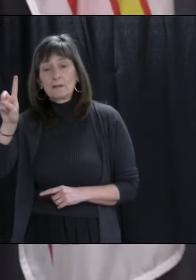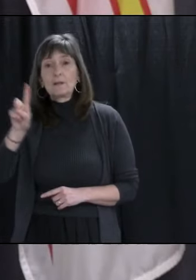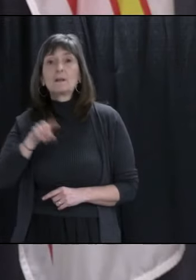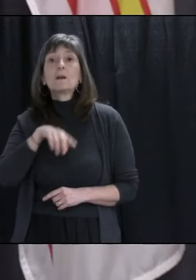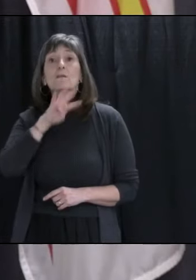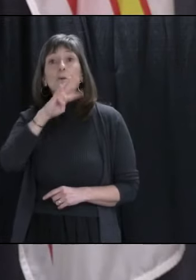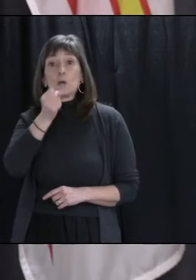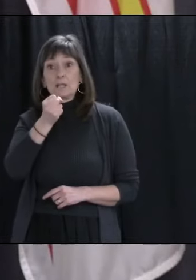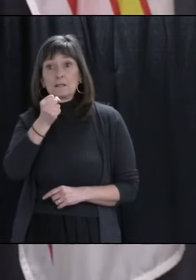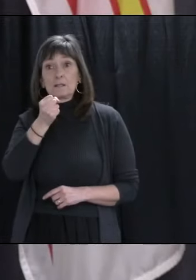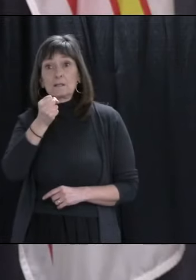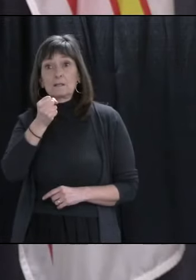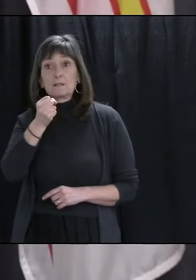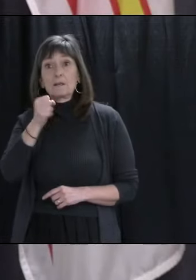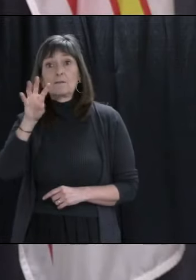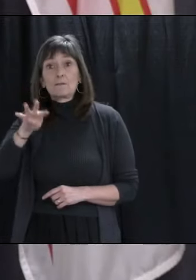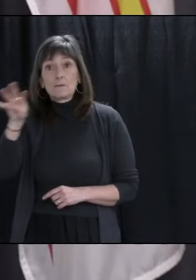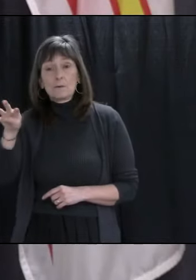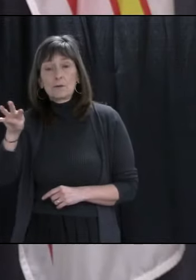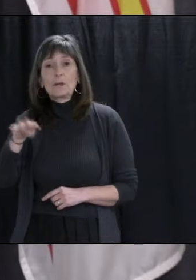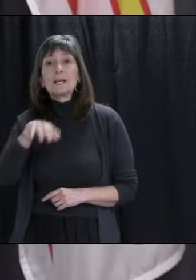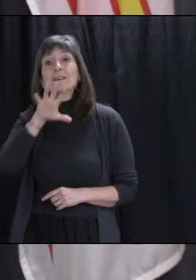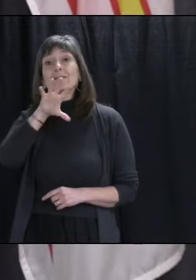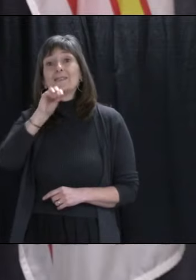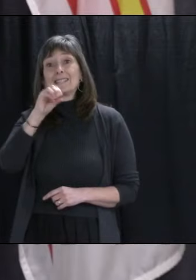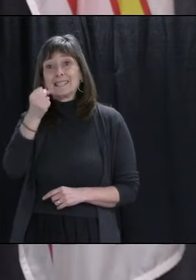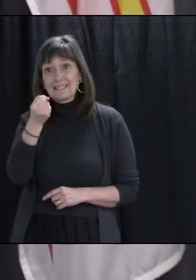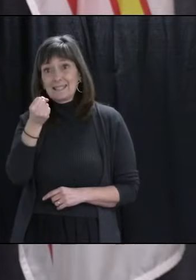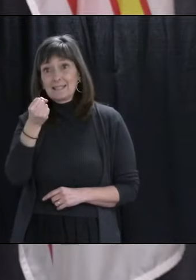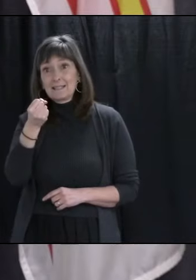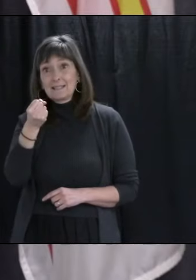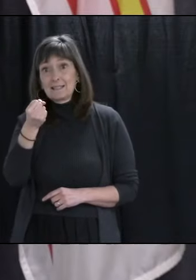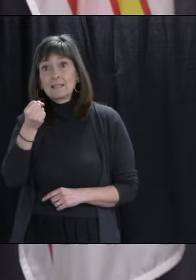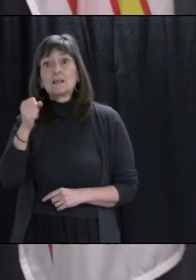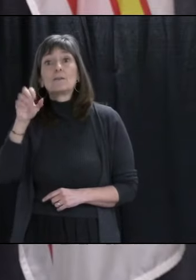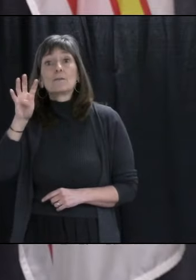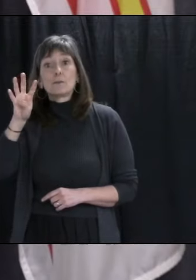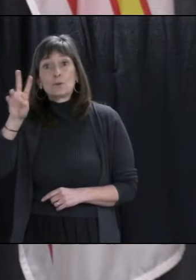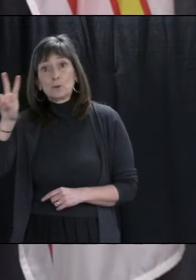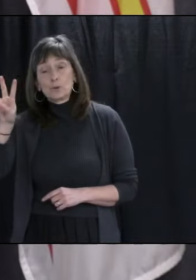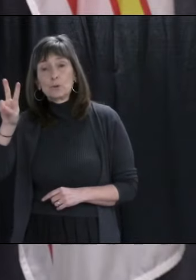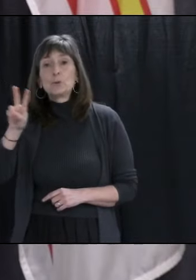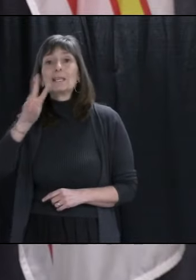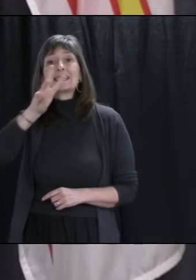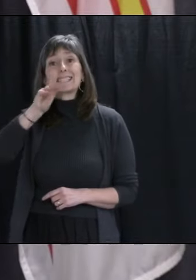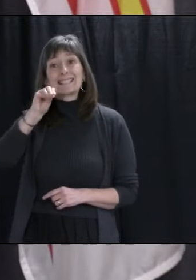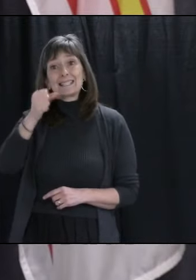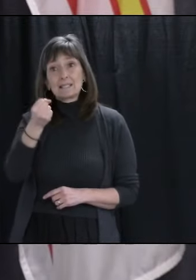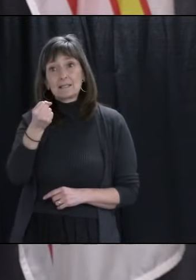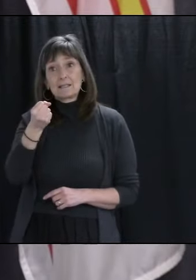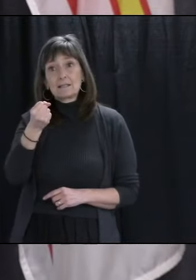50 and 59, 42 between 60 and 69, and 38 who are 70 and above.